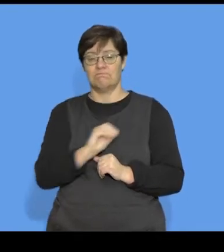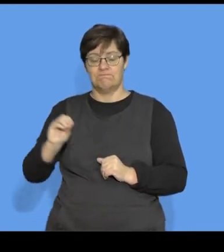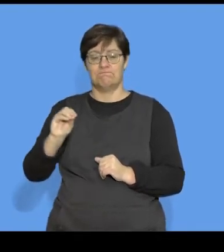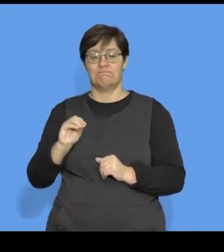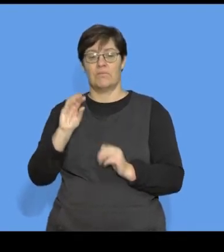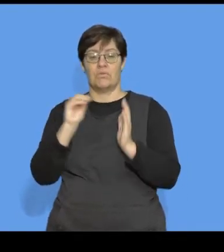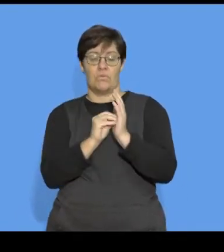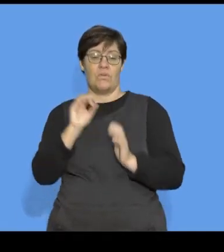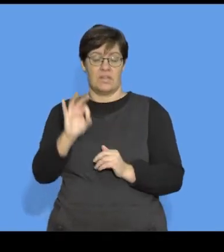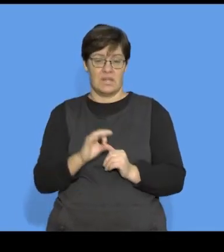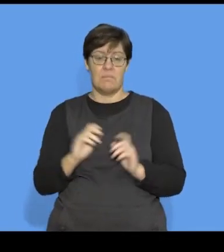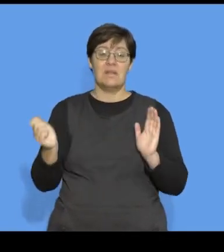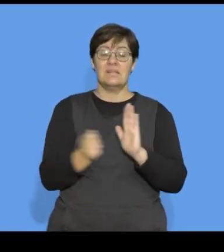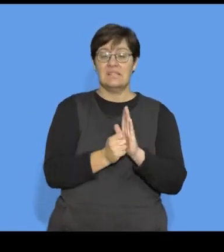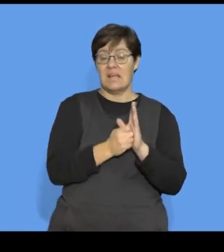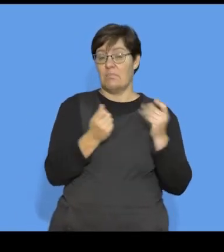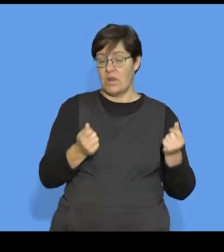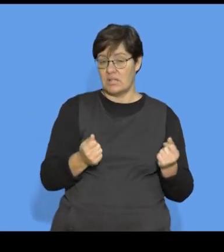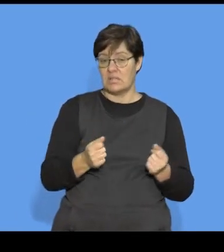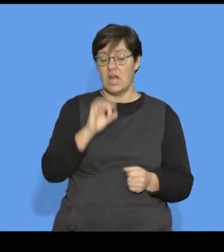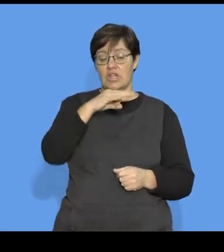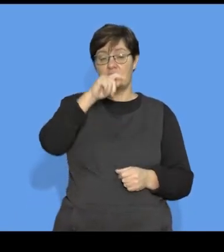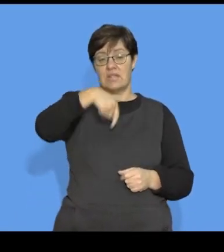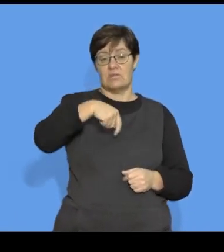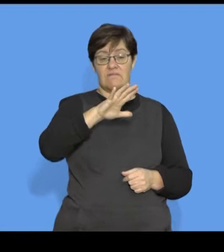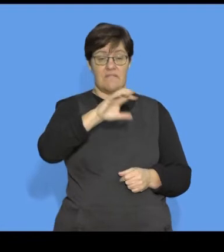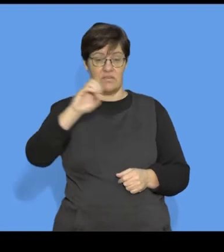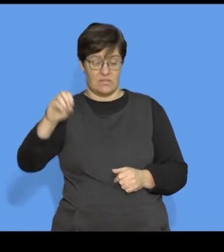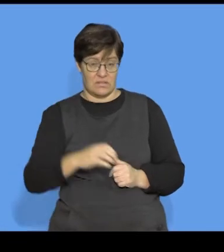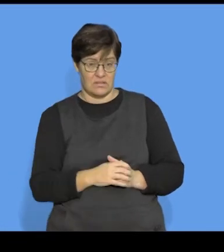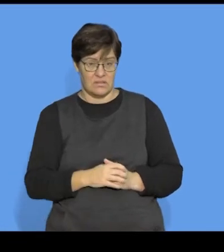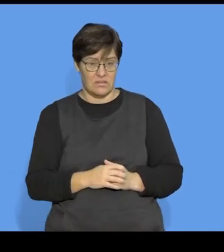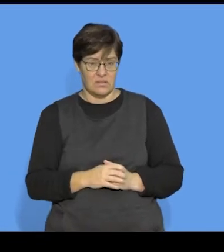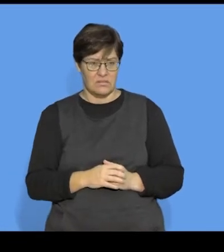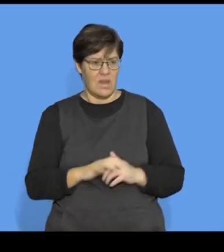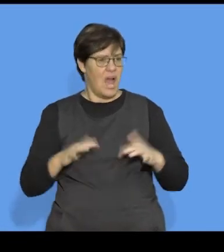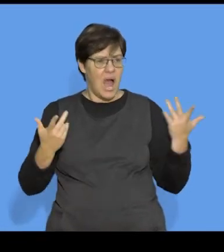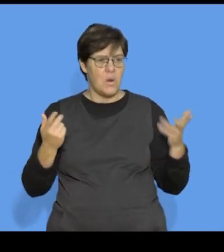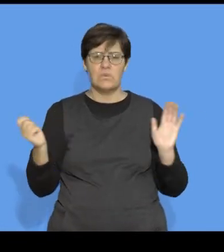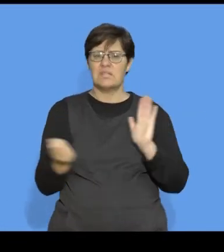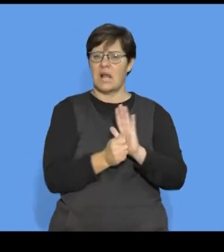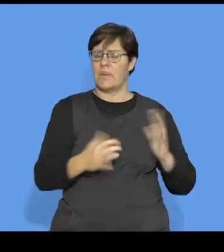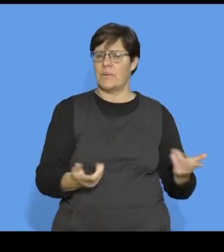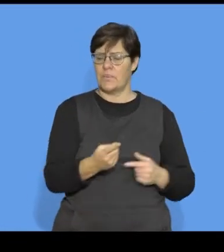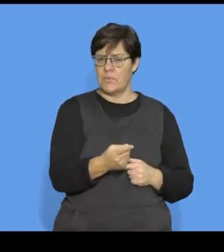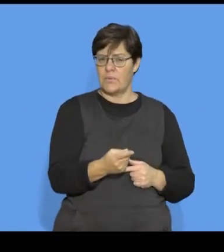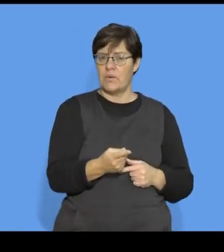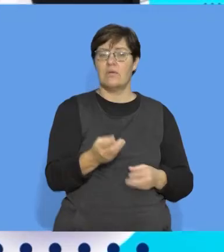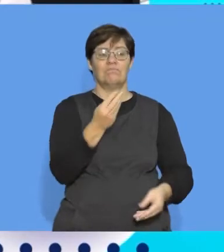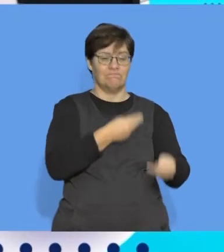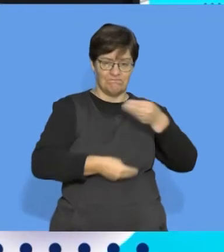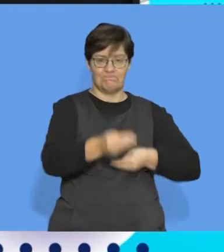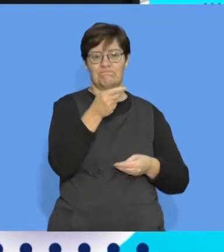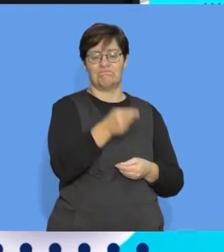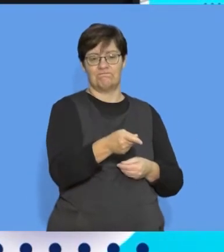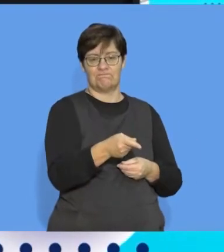know it's going to go to note number 3. I come to my selling price of 13,500. How was the asset sold?